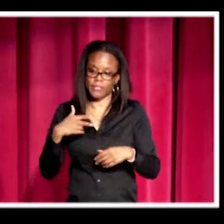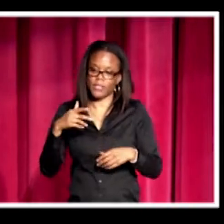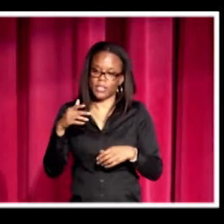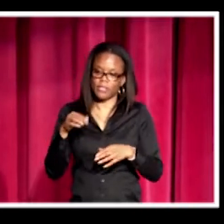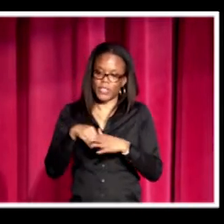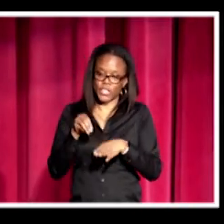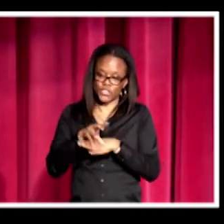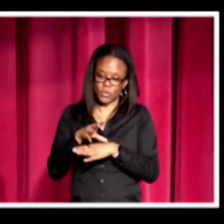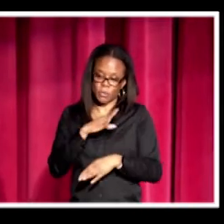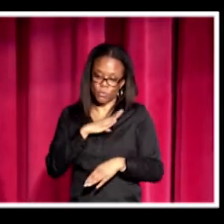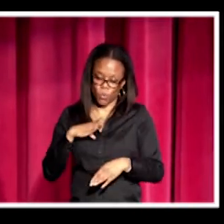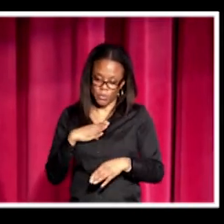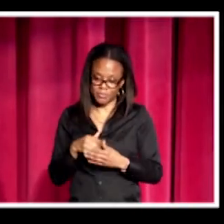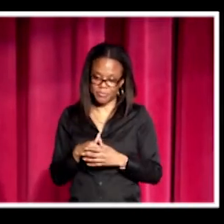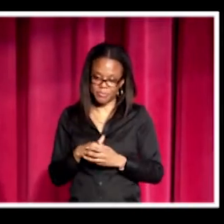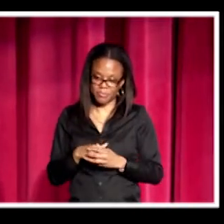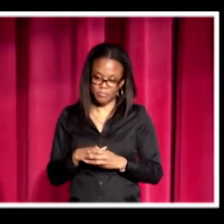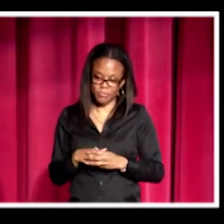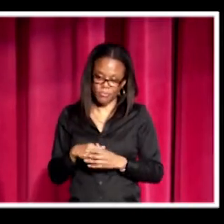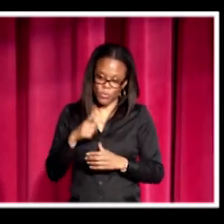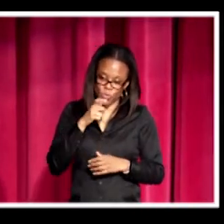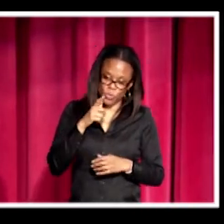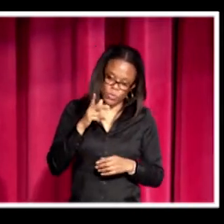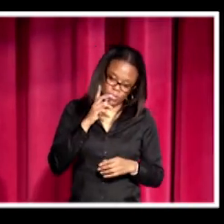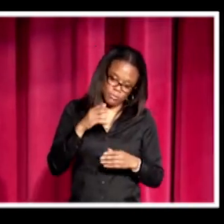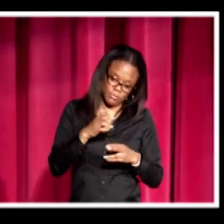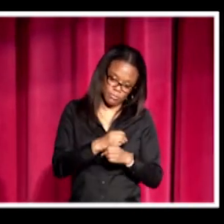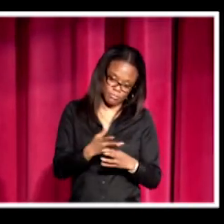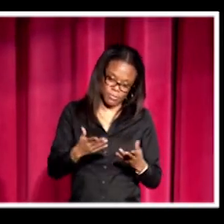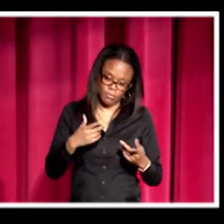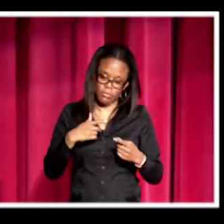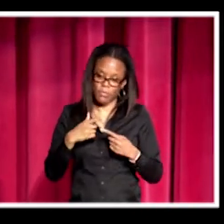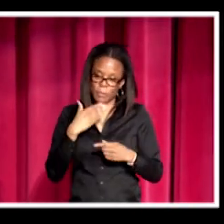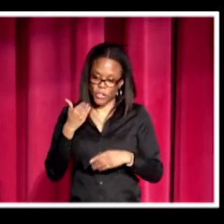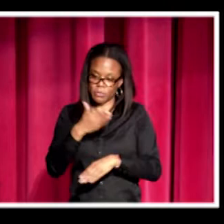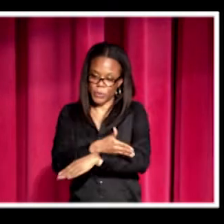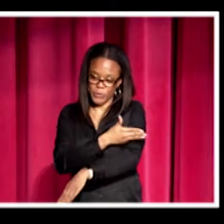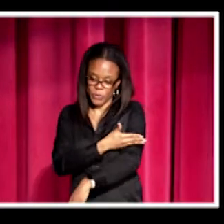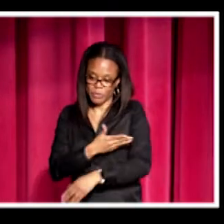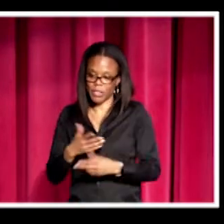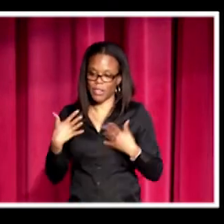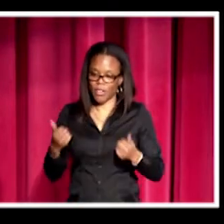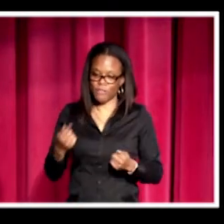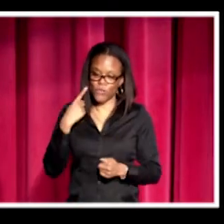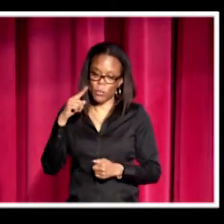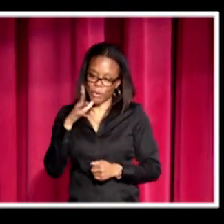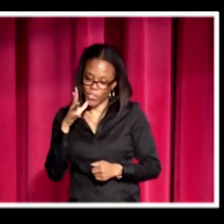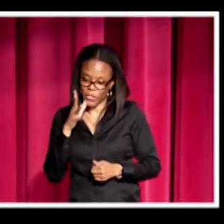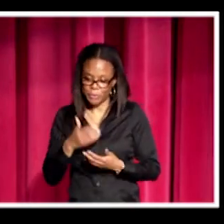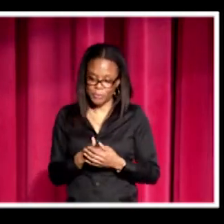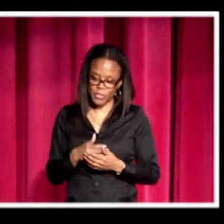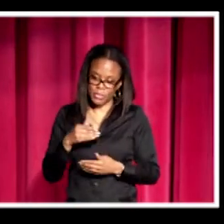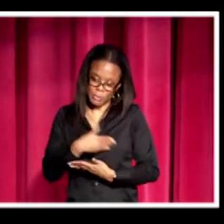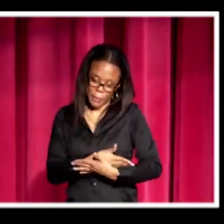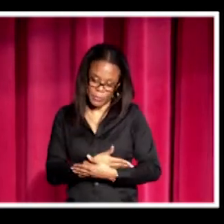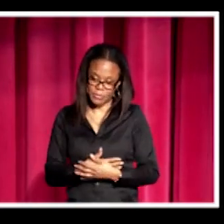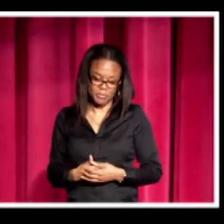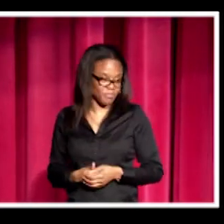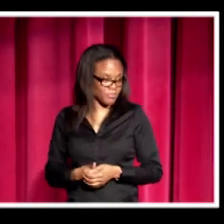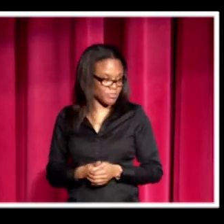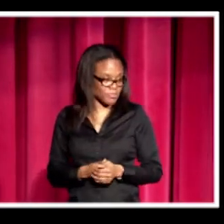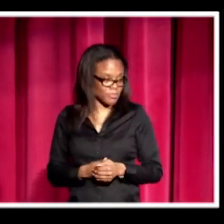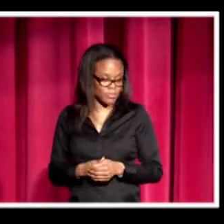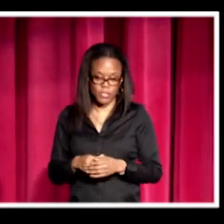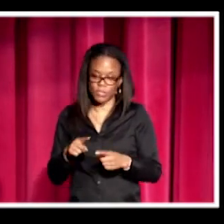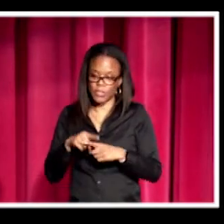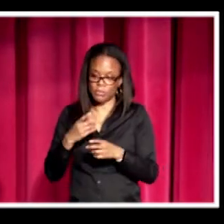of experts tasked with informing how we care for moms and babies in Washington, D.C., and make sure